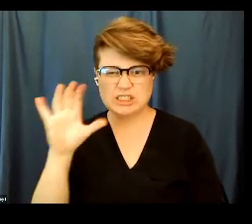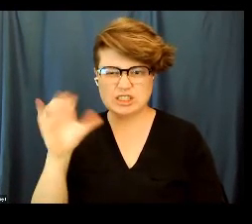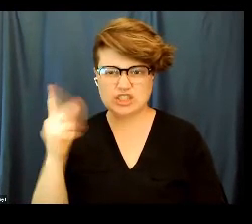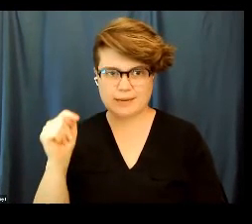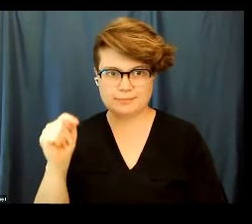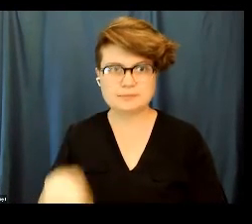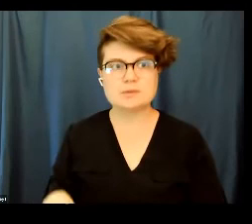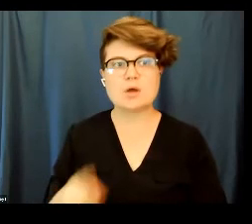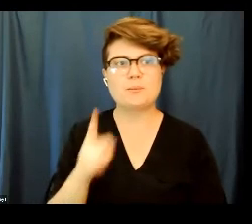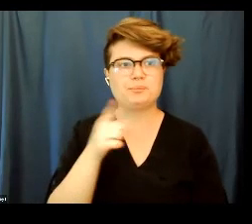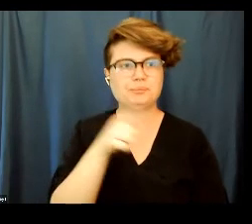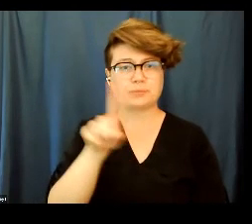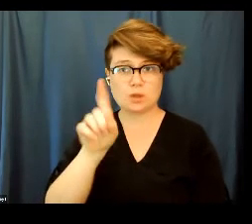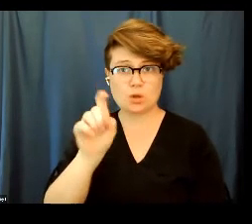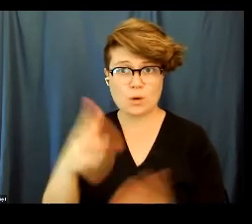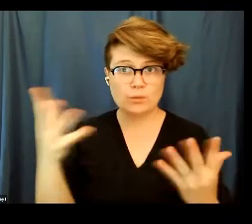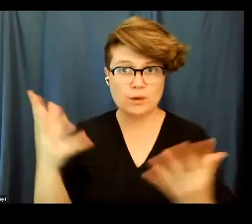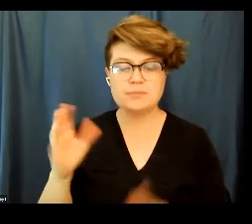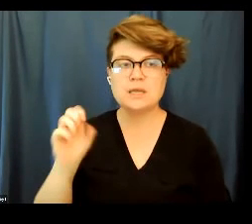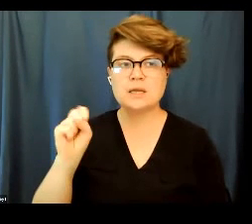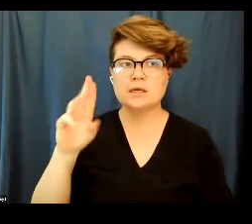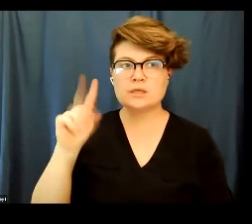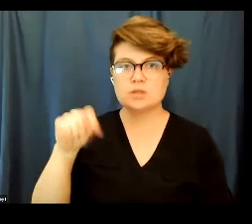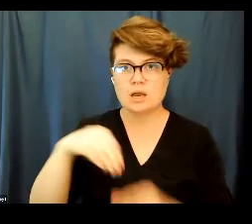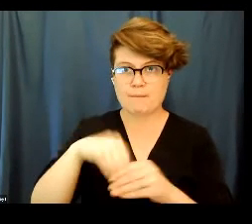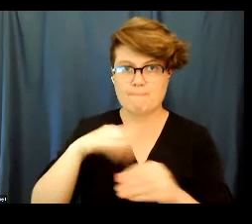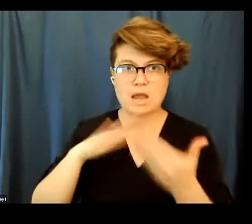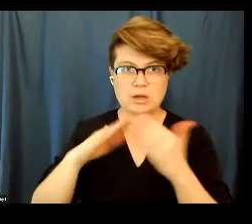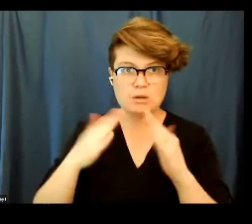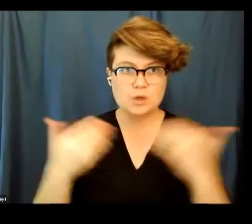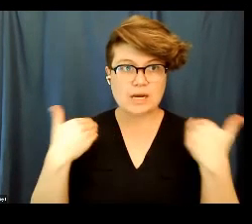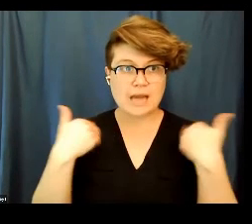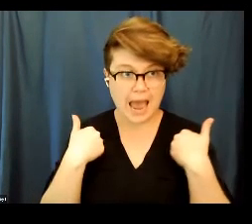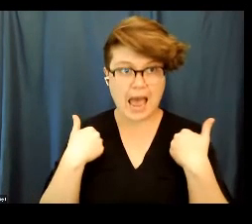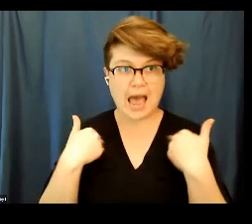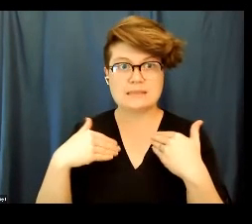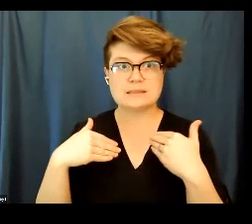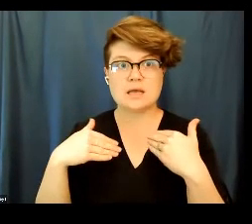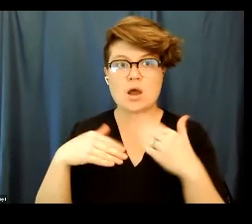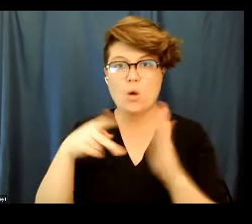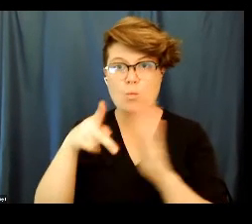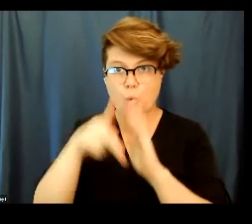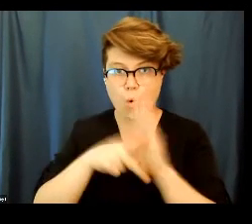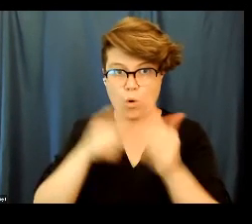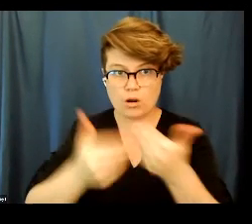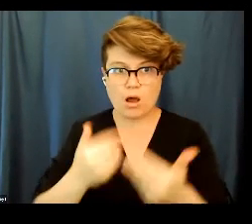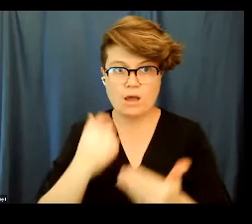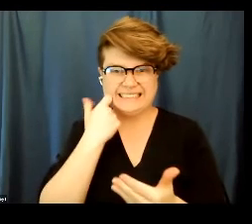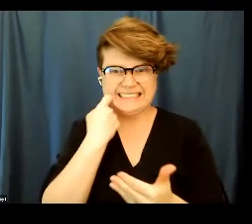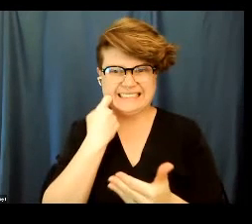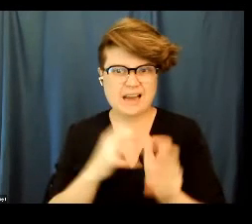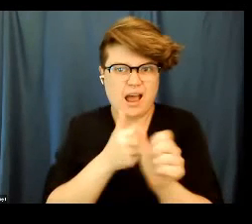community has a protocol that was reviewed or updated within the last 3 to 5 years.